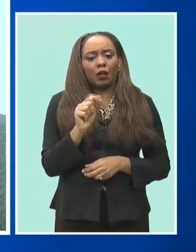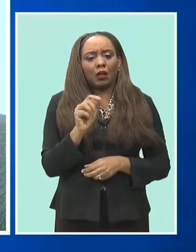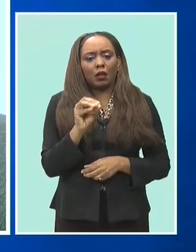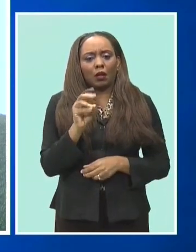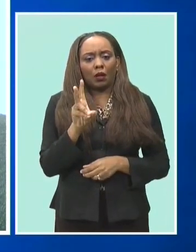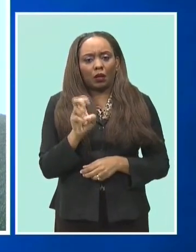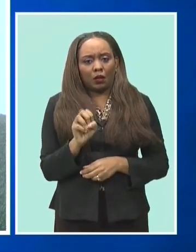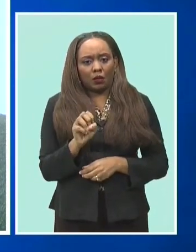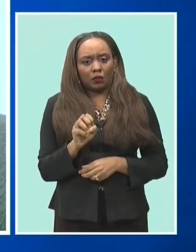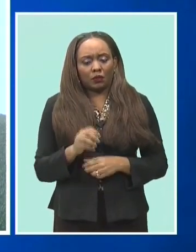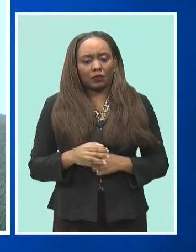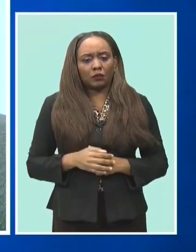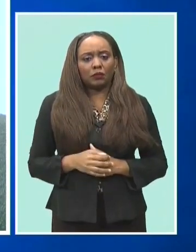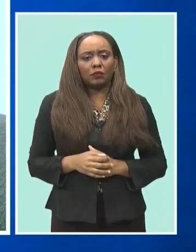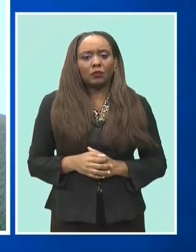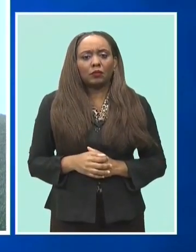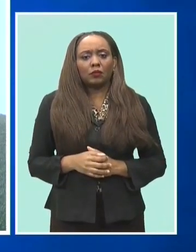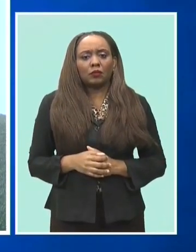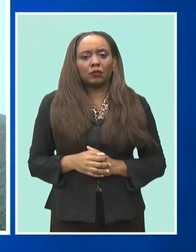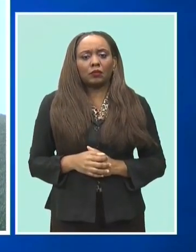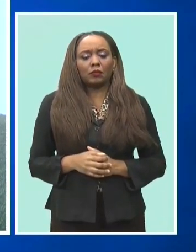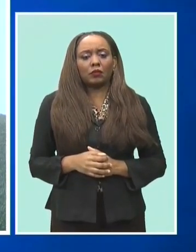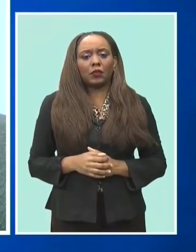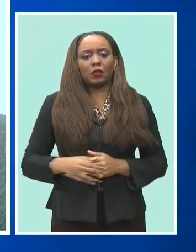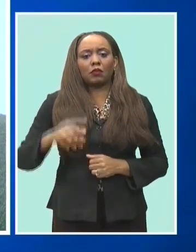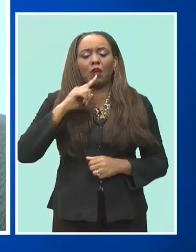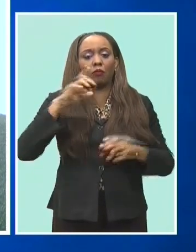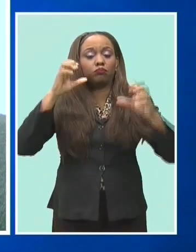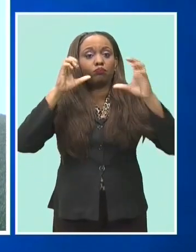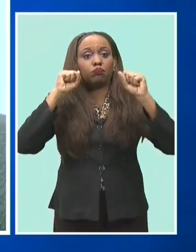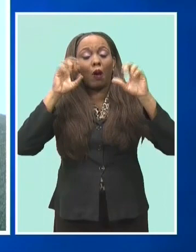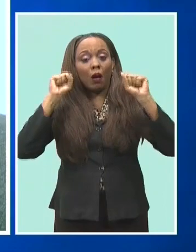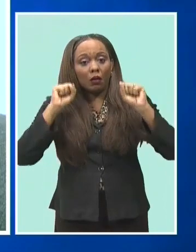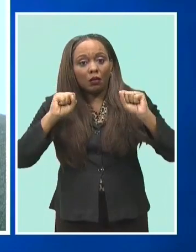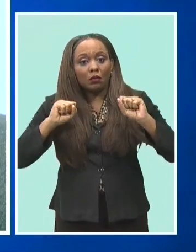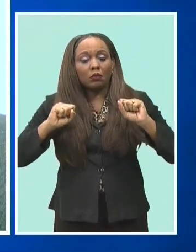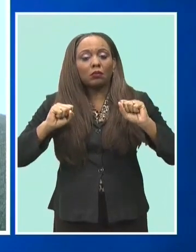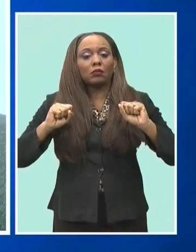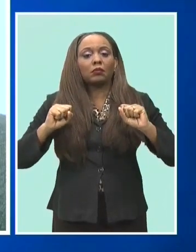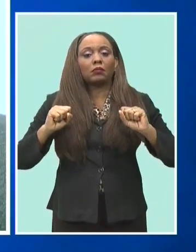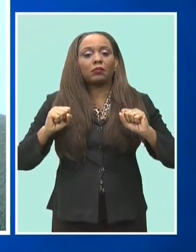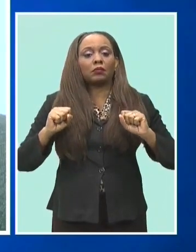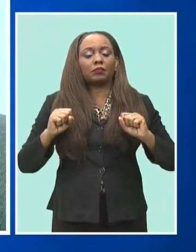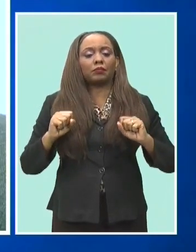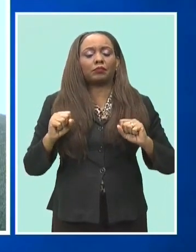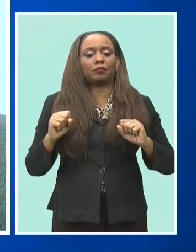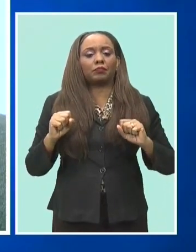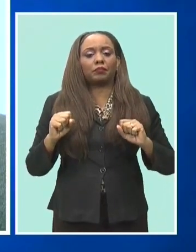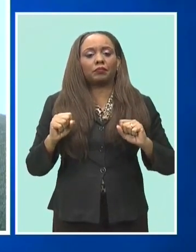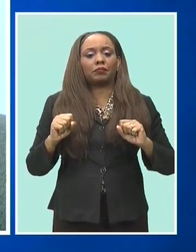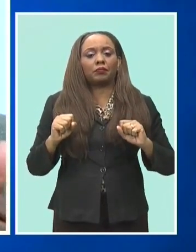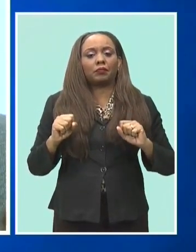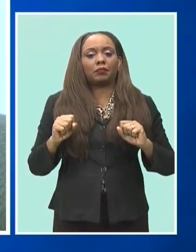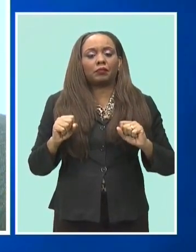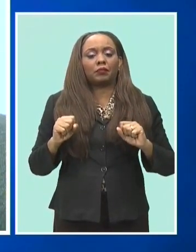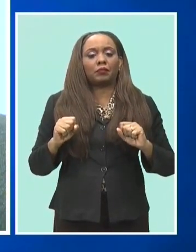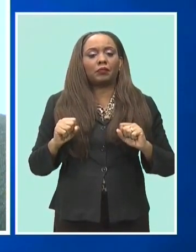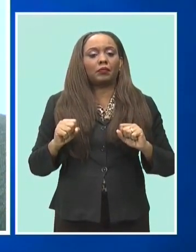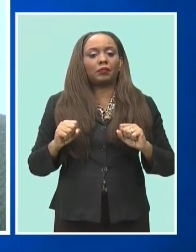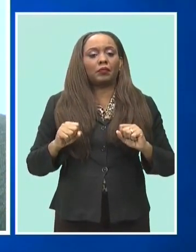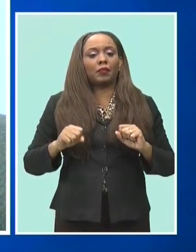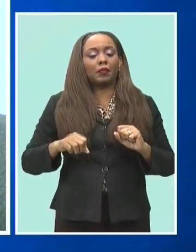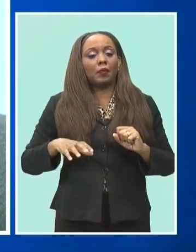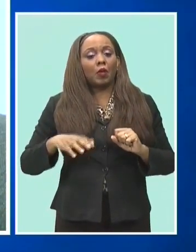fall. That to us was an eye-opener because Bridgetown cleans 6 days out of